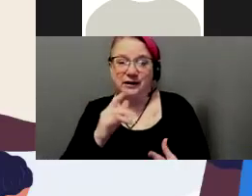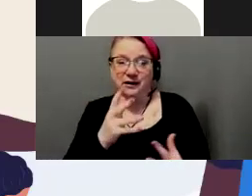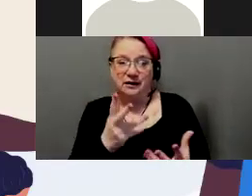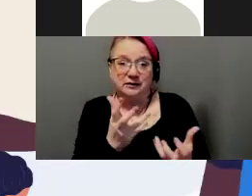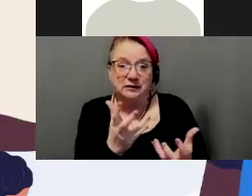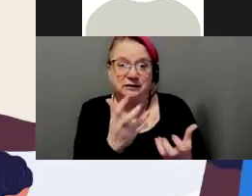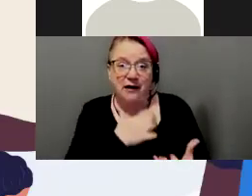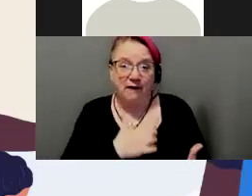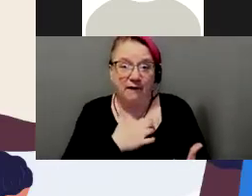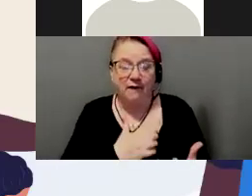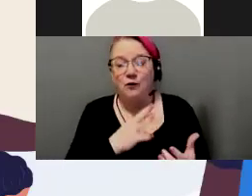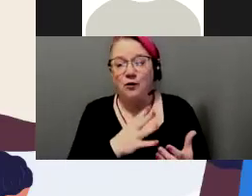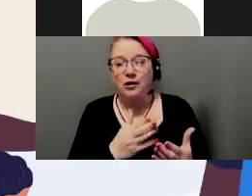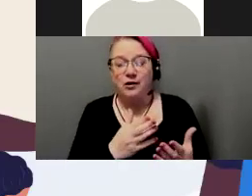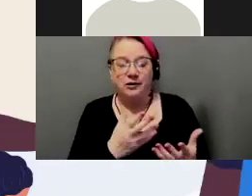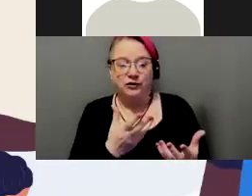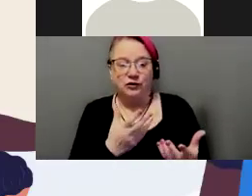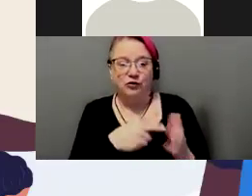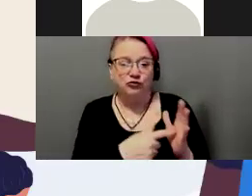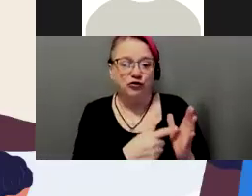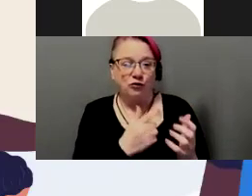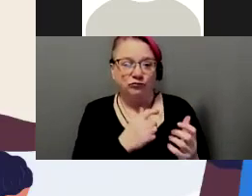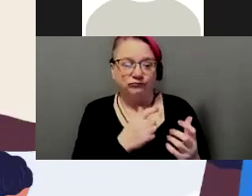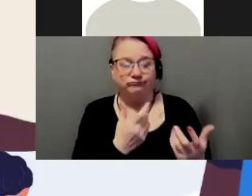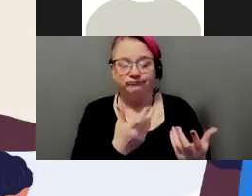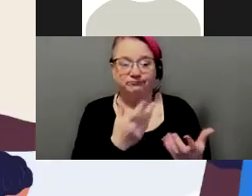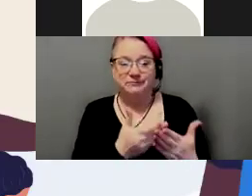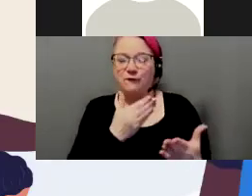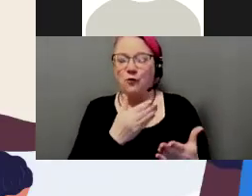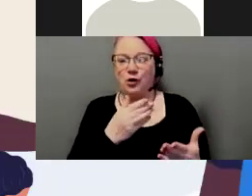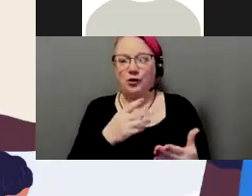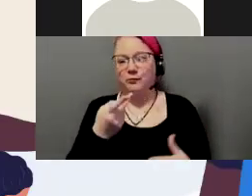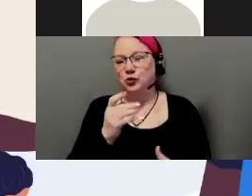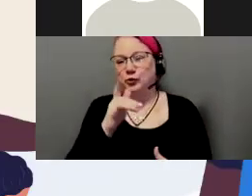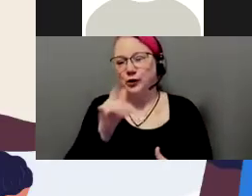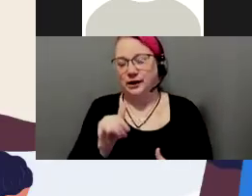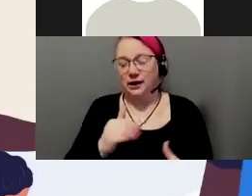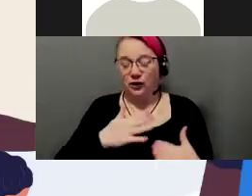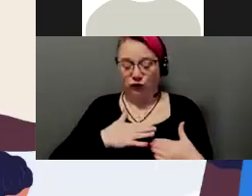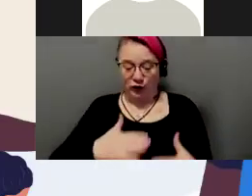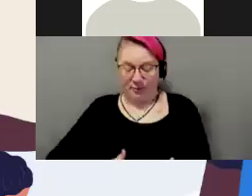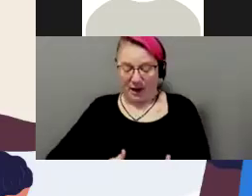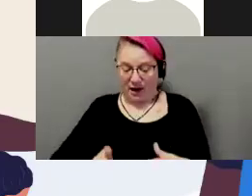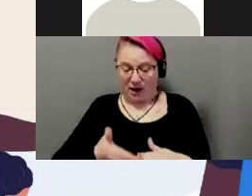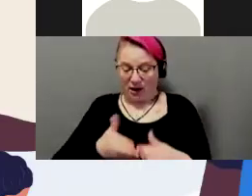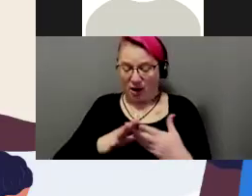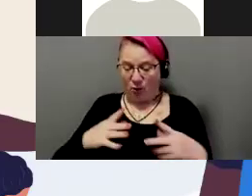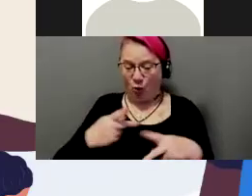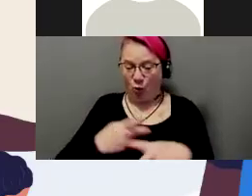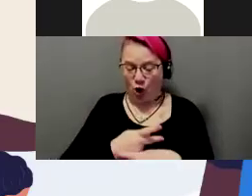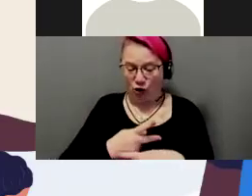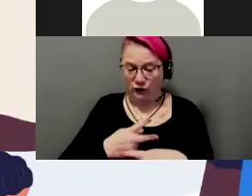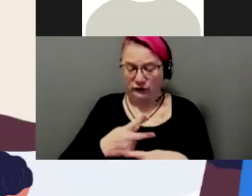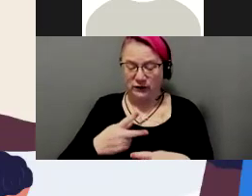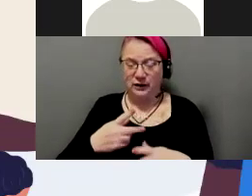their prepubescence. Body image issues may present or worsen in response to normal puberty, physical development,